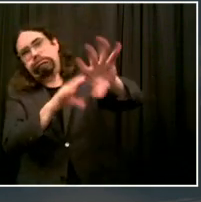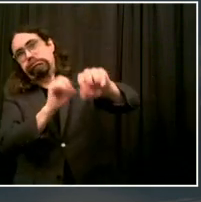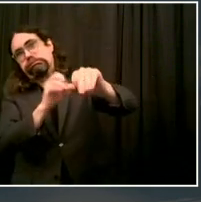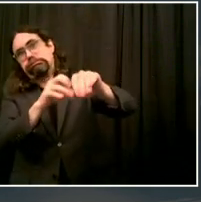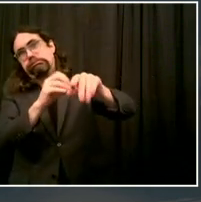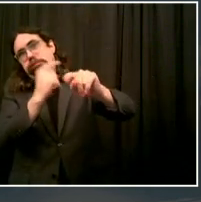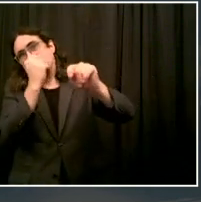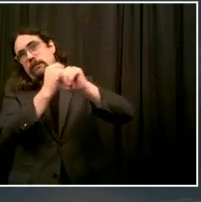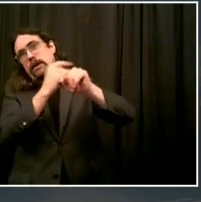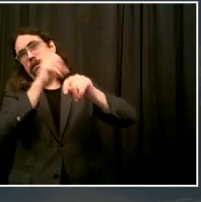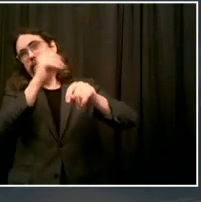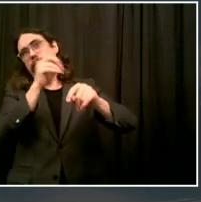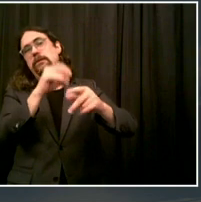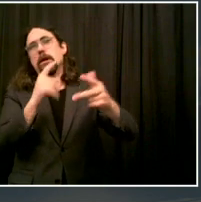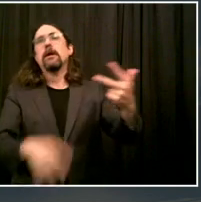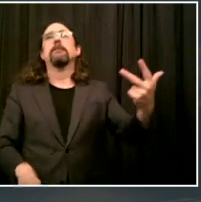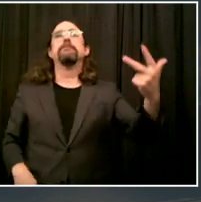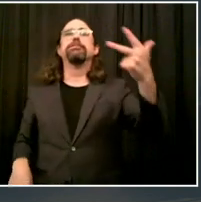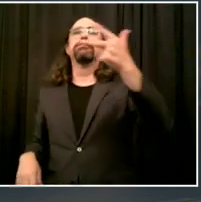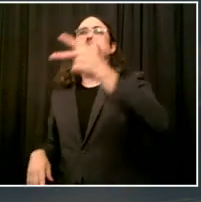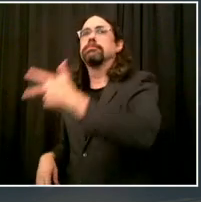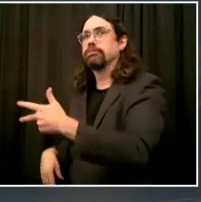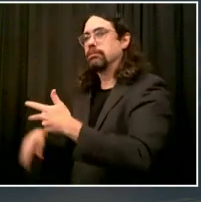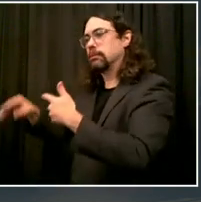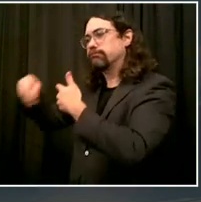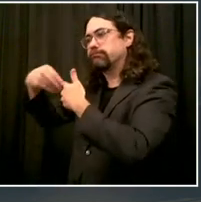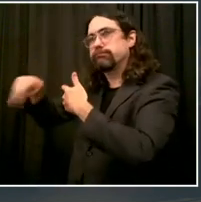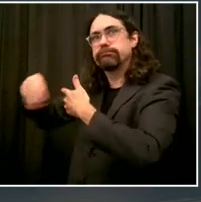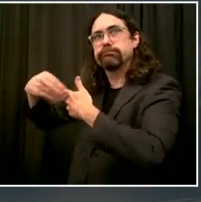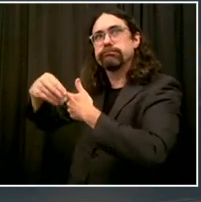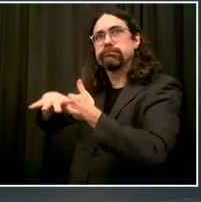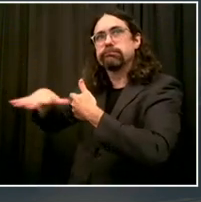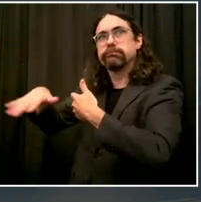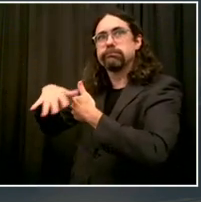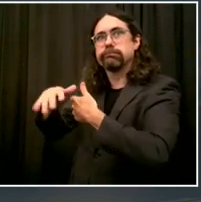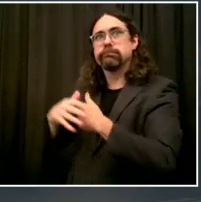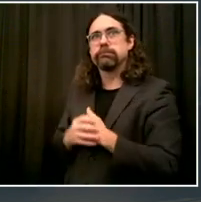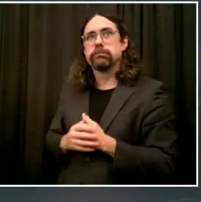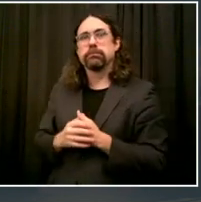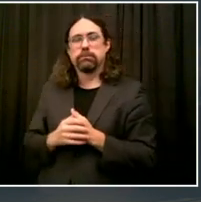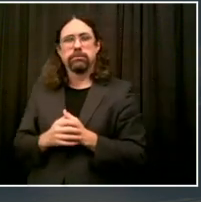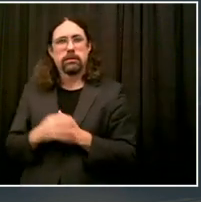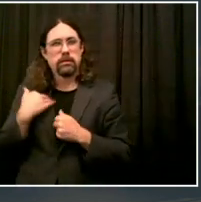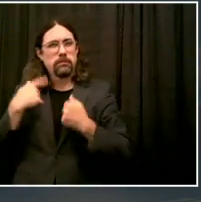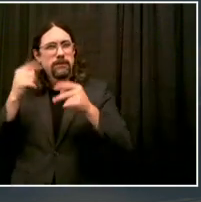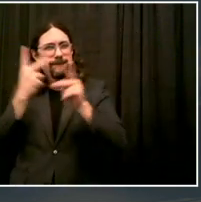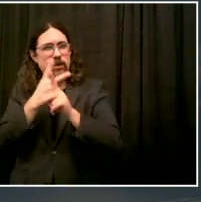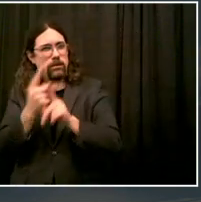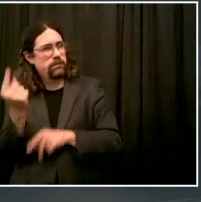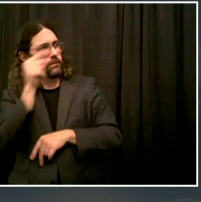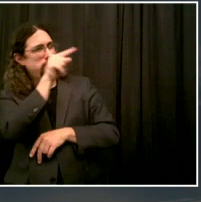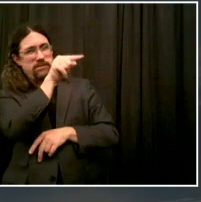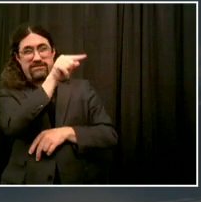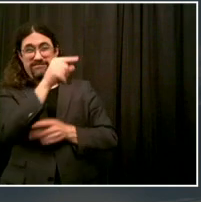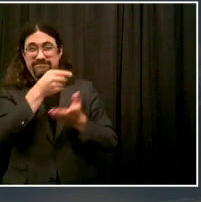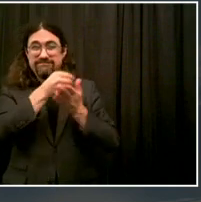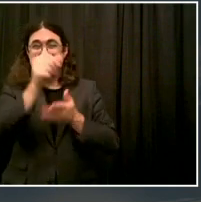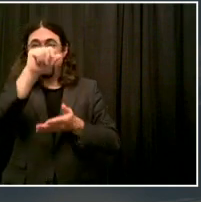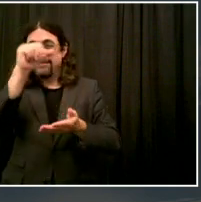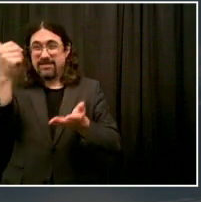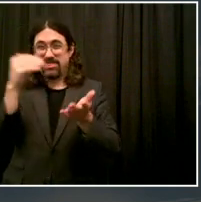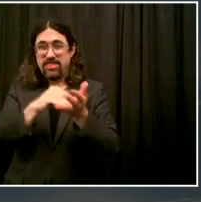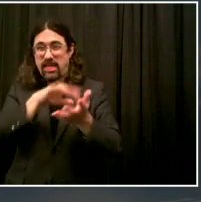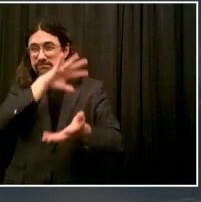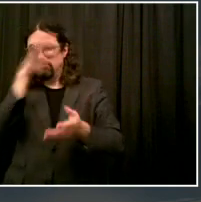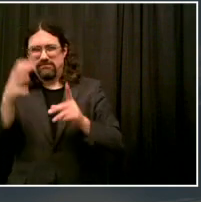New York and allowing this type of problem to continue. We like to focus on those type of